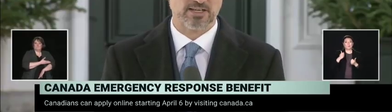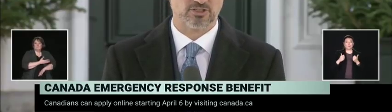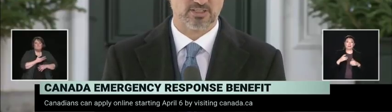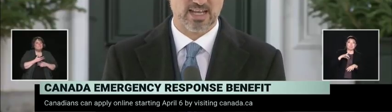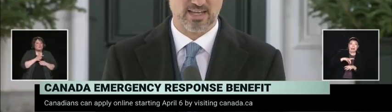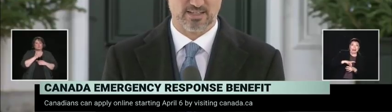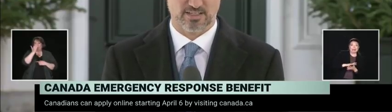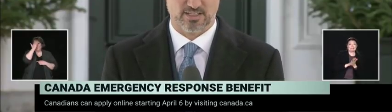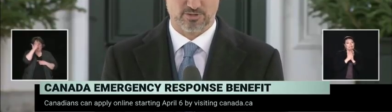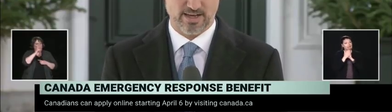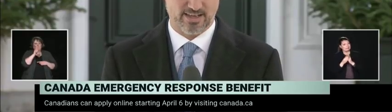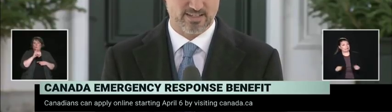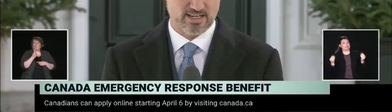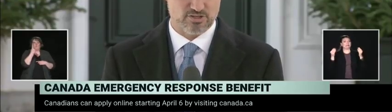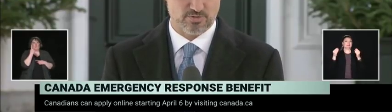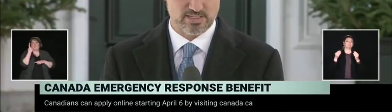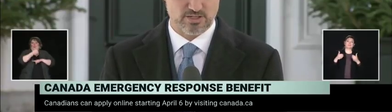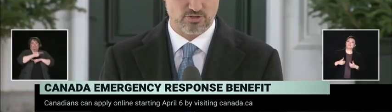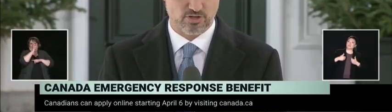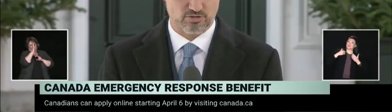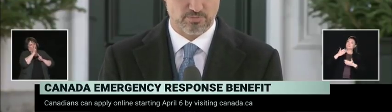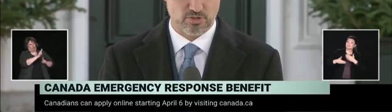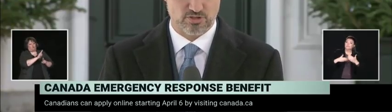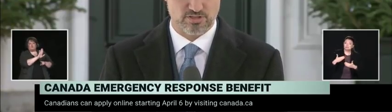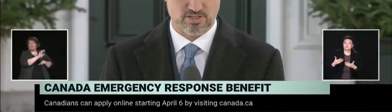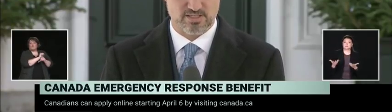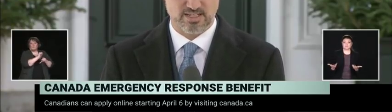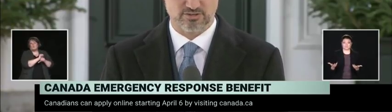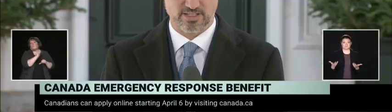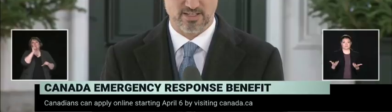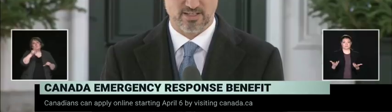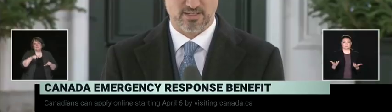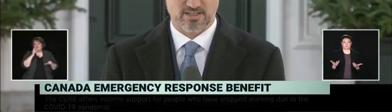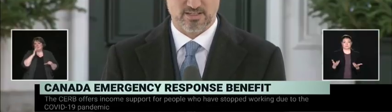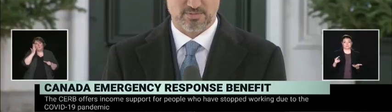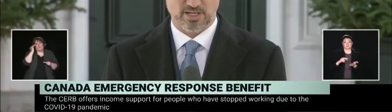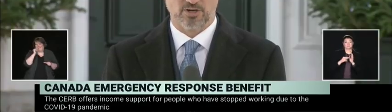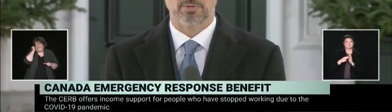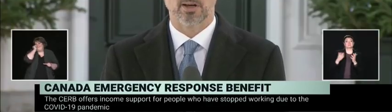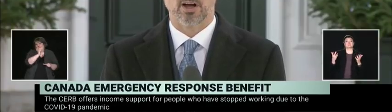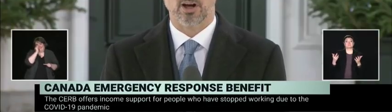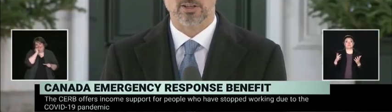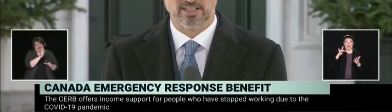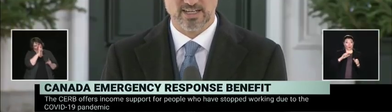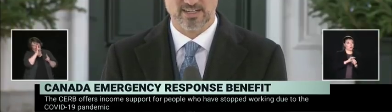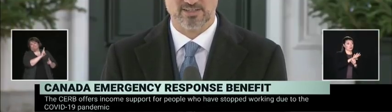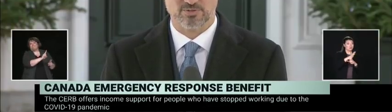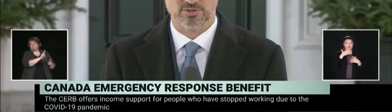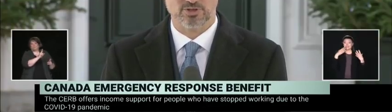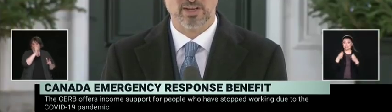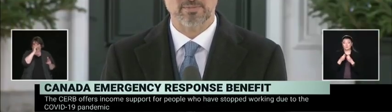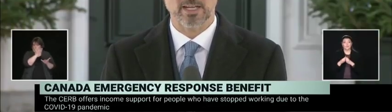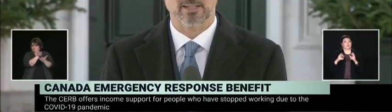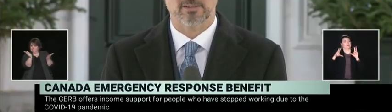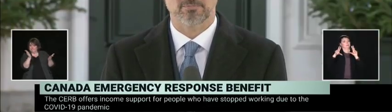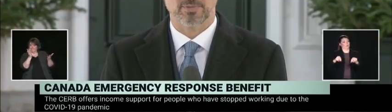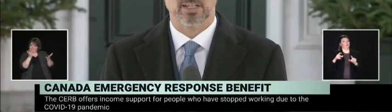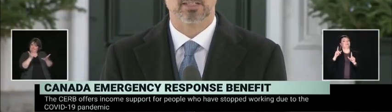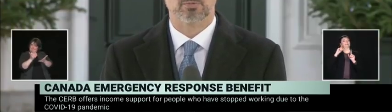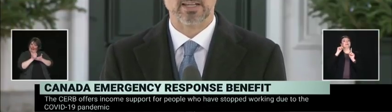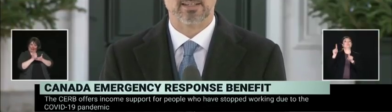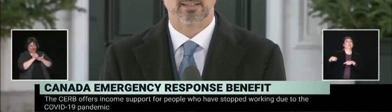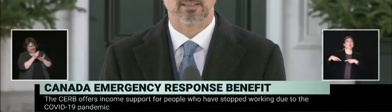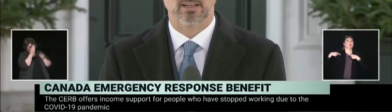or a special day to recognize your essential contributions to this country, but I hope all Canadians will join me